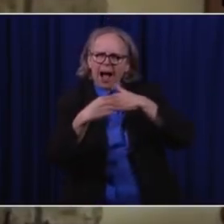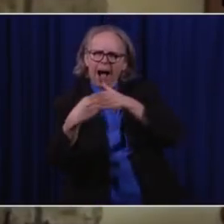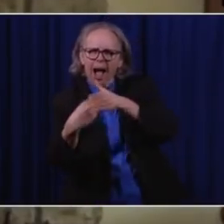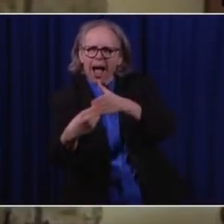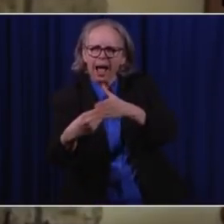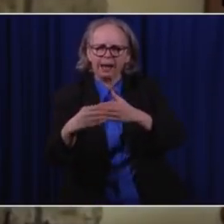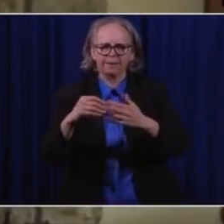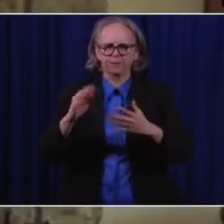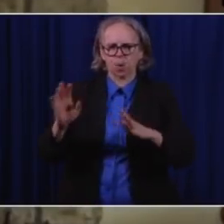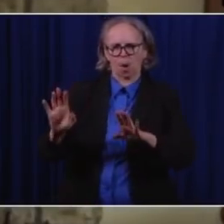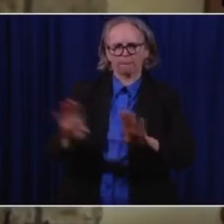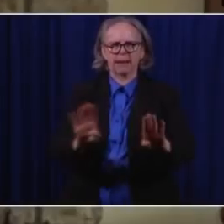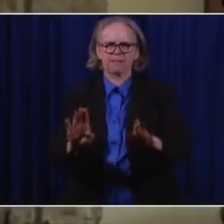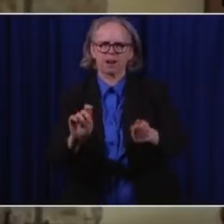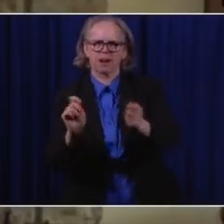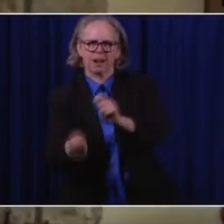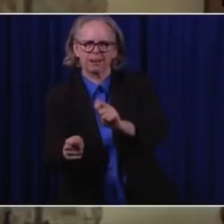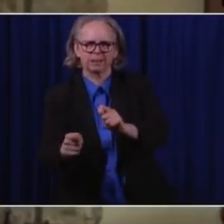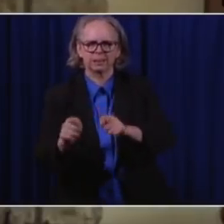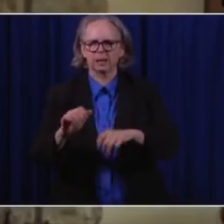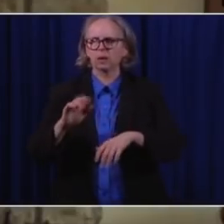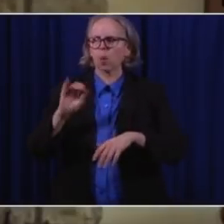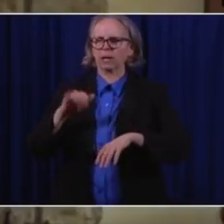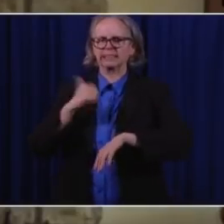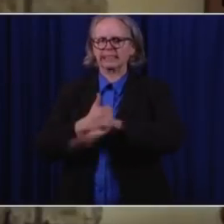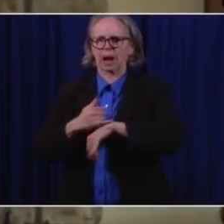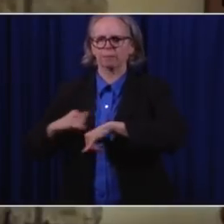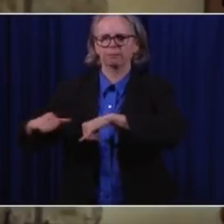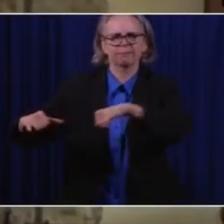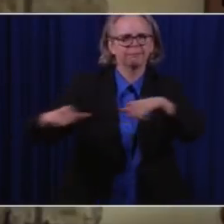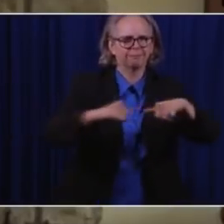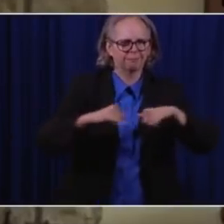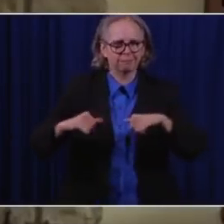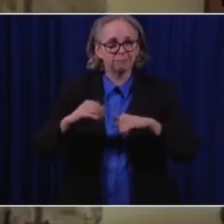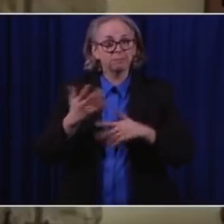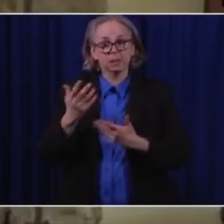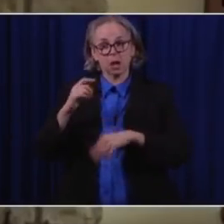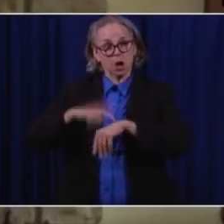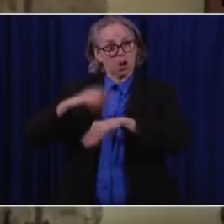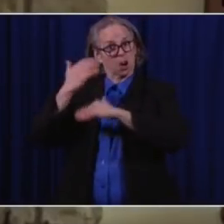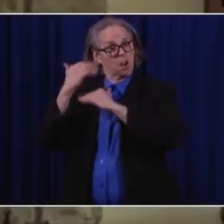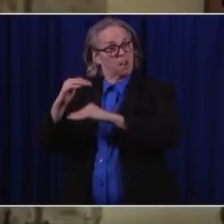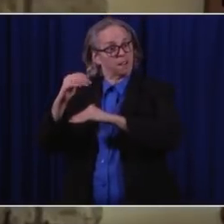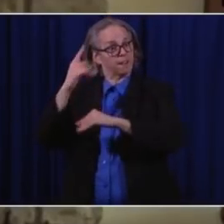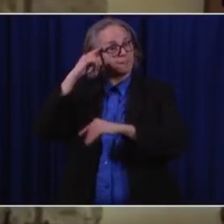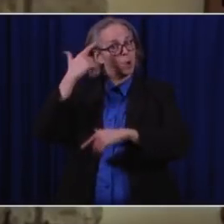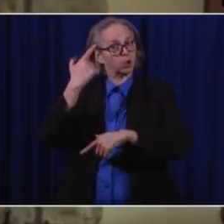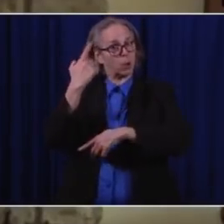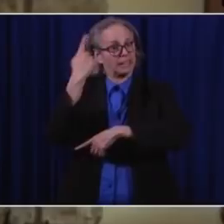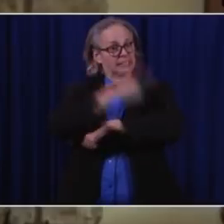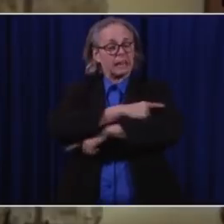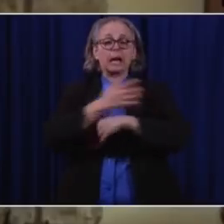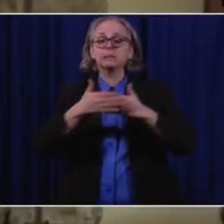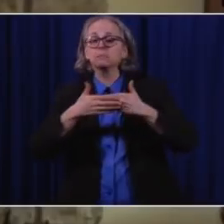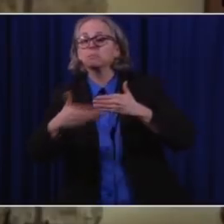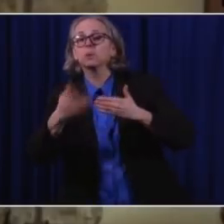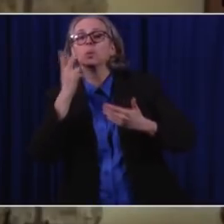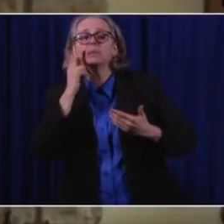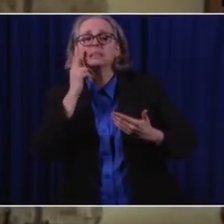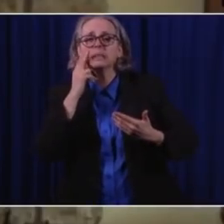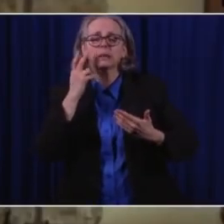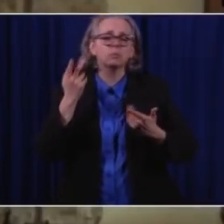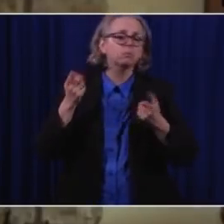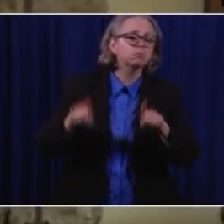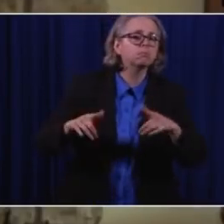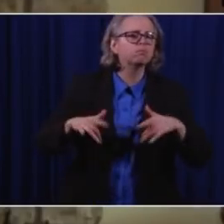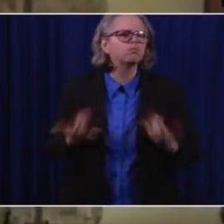standard should be. And, we've set it for 21 days. We don't know how long, but, there are things that we need to do in the next